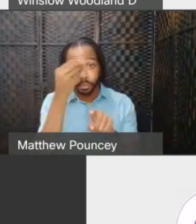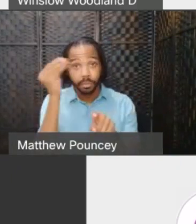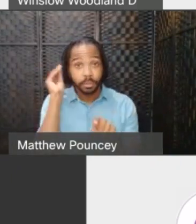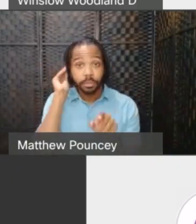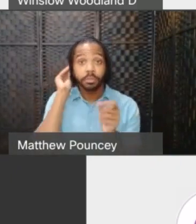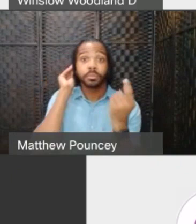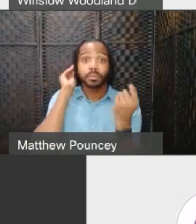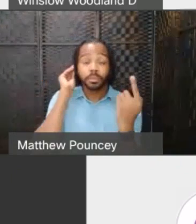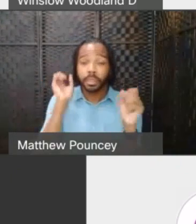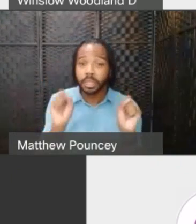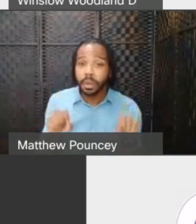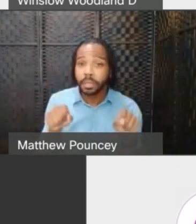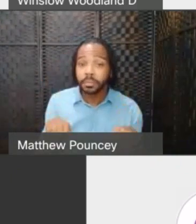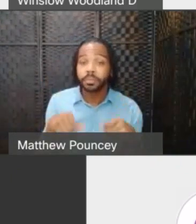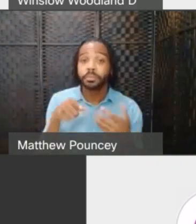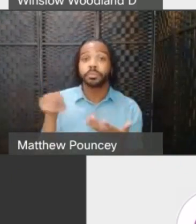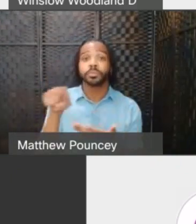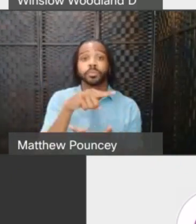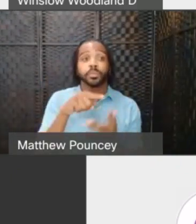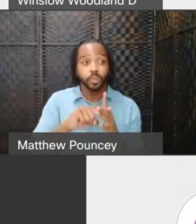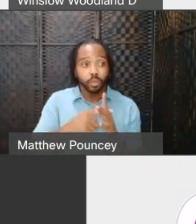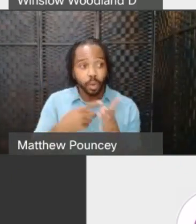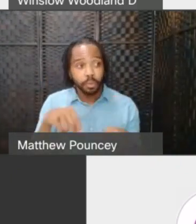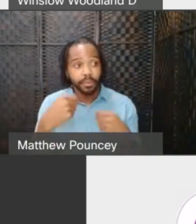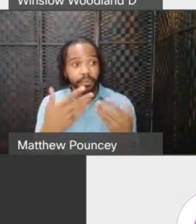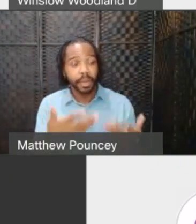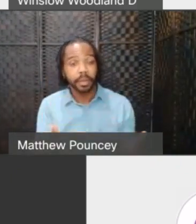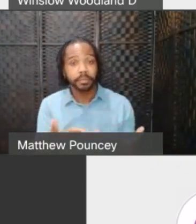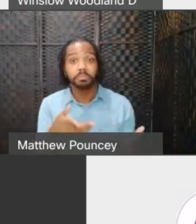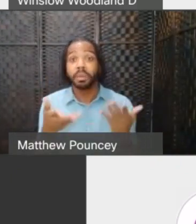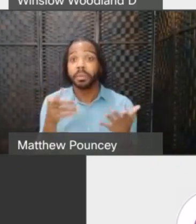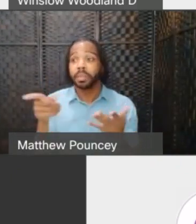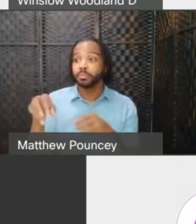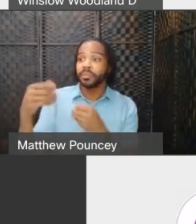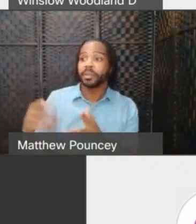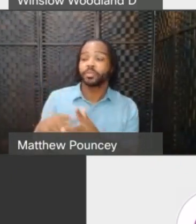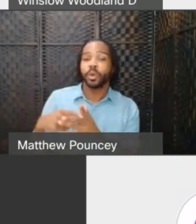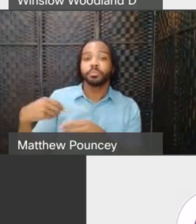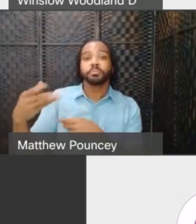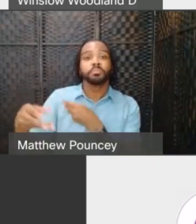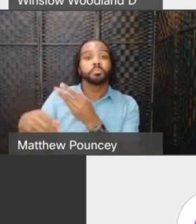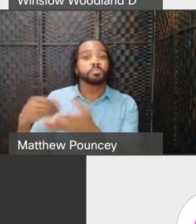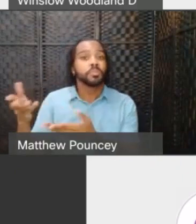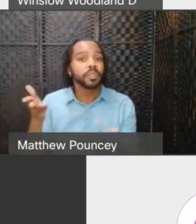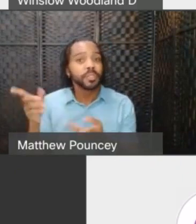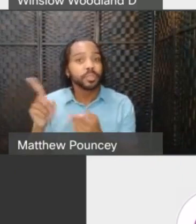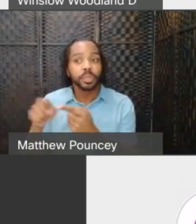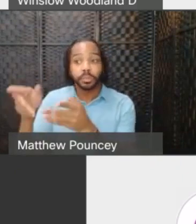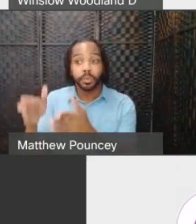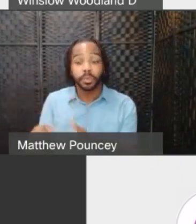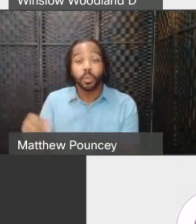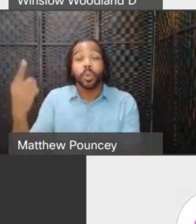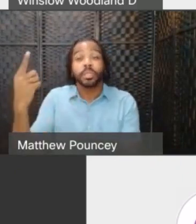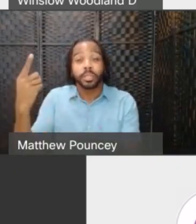possibility that a provider could have begun providing services to a person 1 day a week.